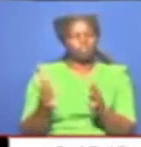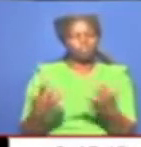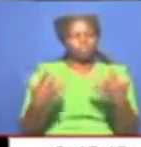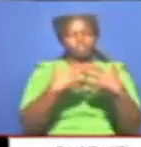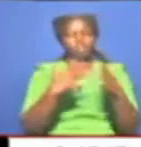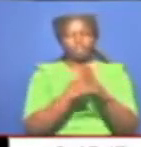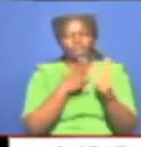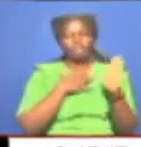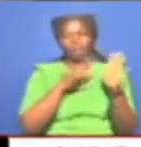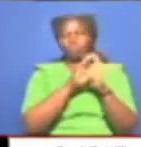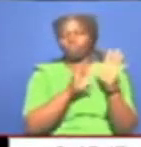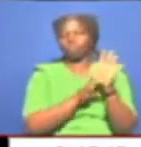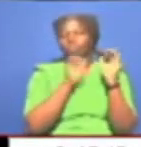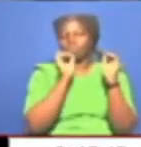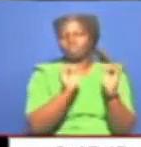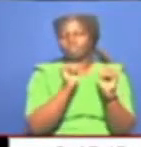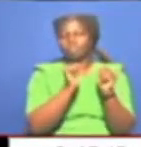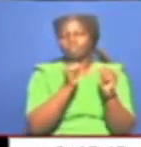which we gave ourselves.